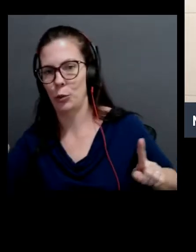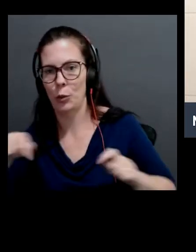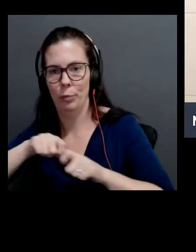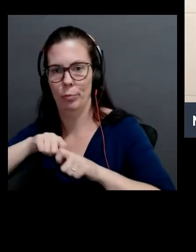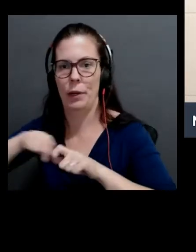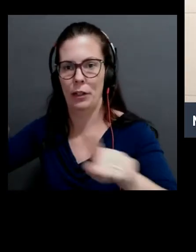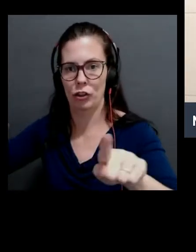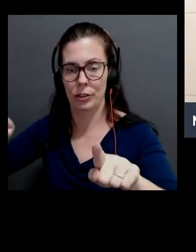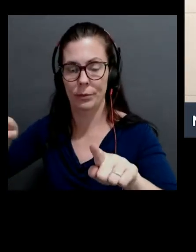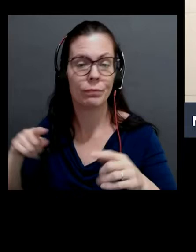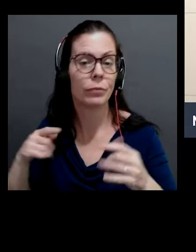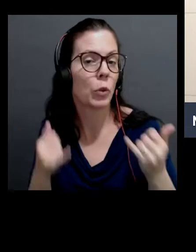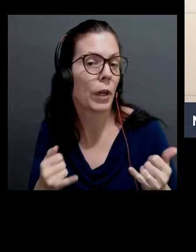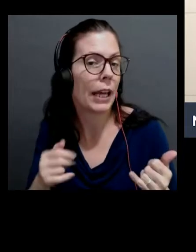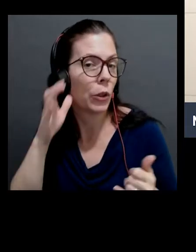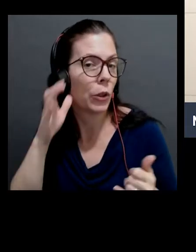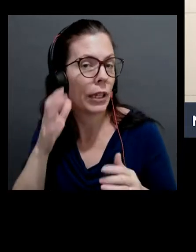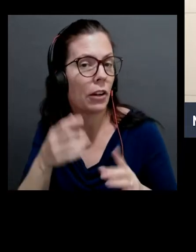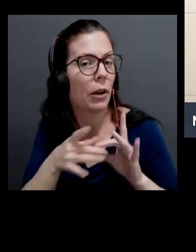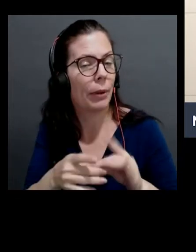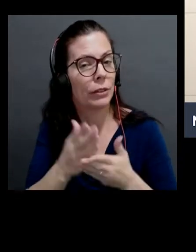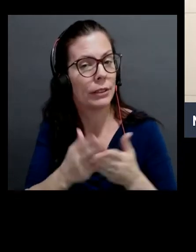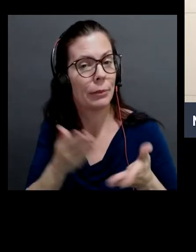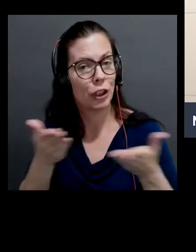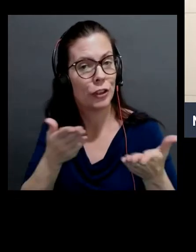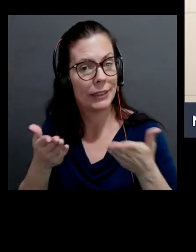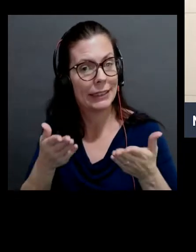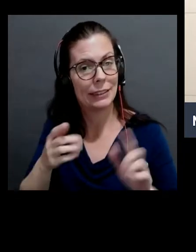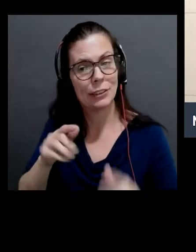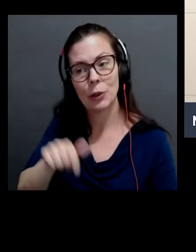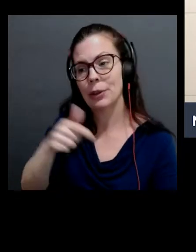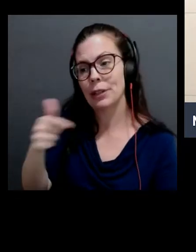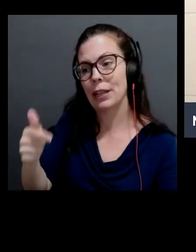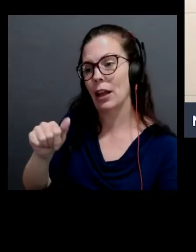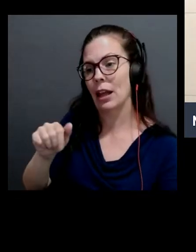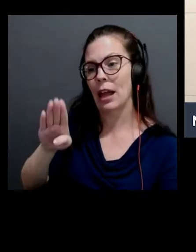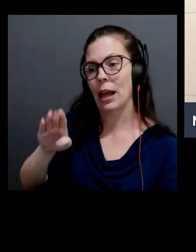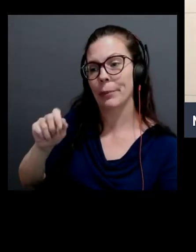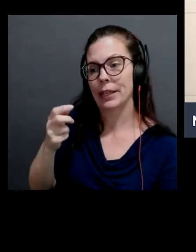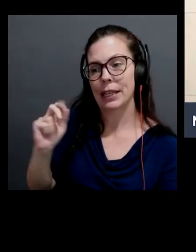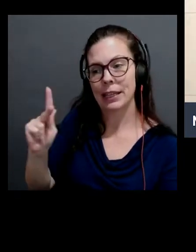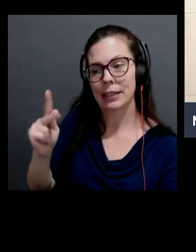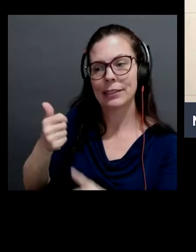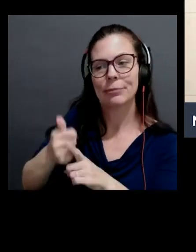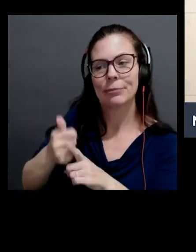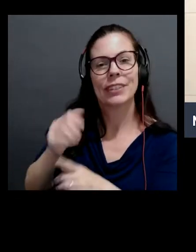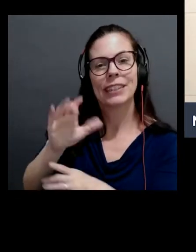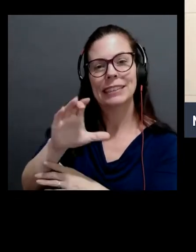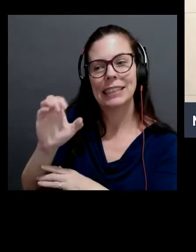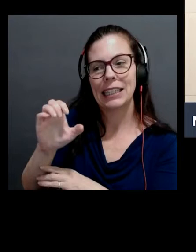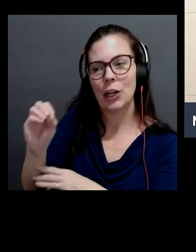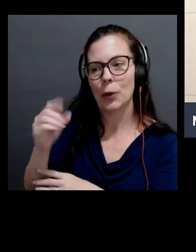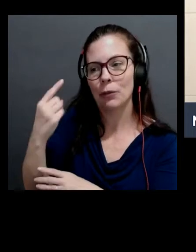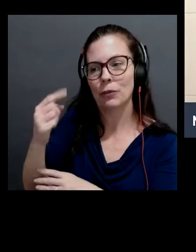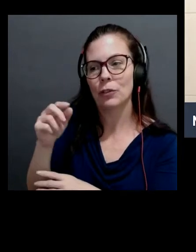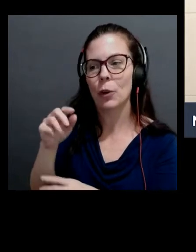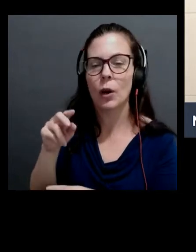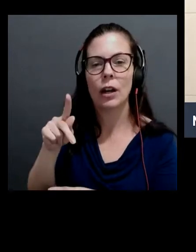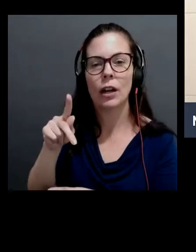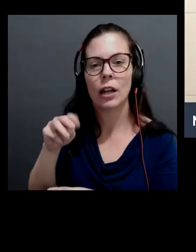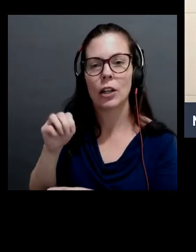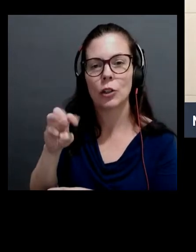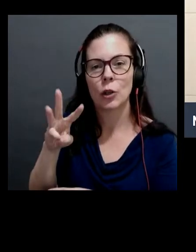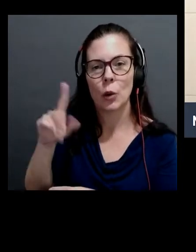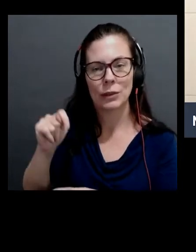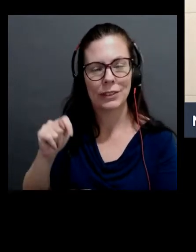of those services, and for that, I'm going to turn it over to Abhi Pando, who is the CEO of Knowt. Hey everyone, my